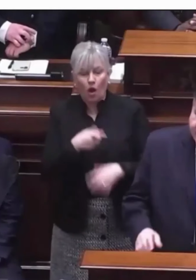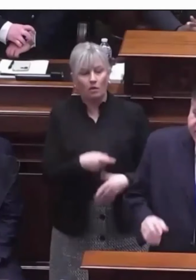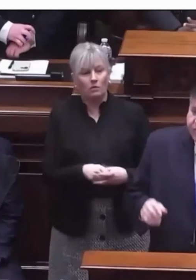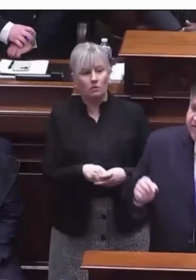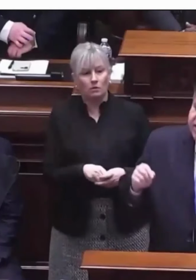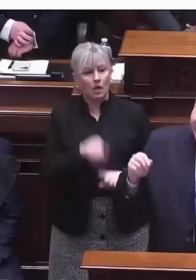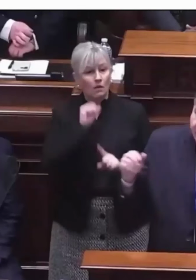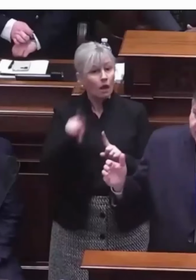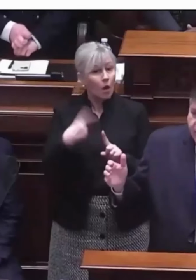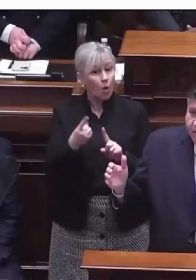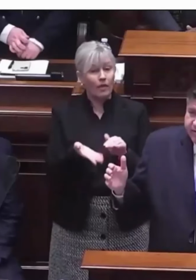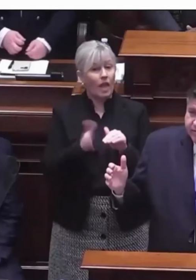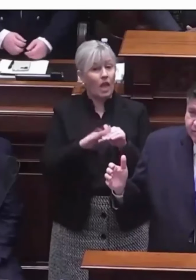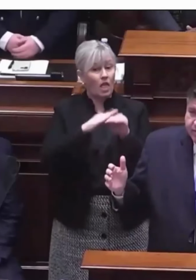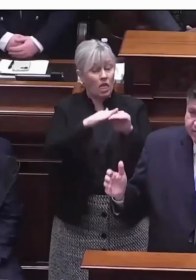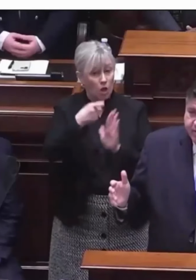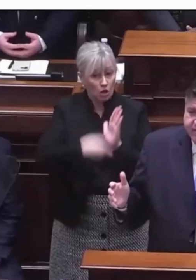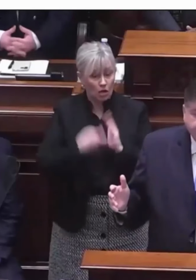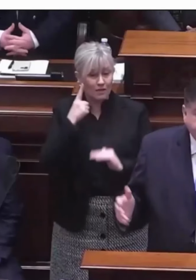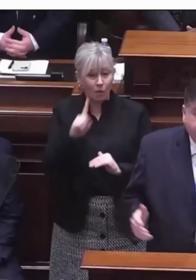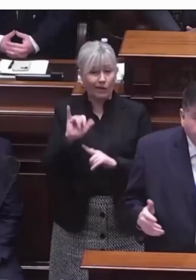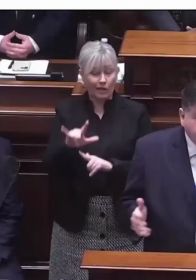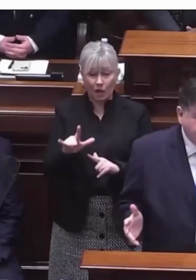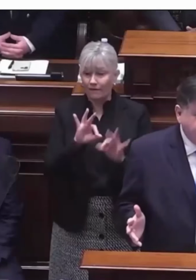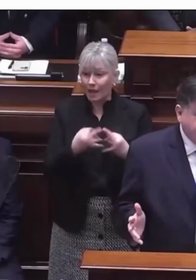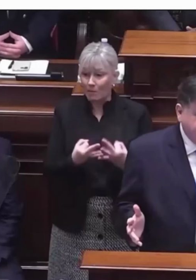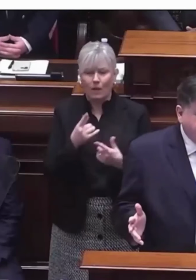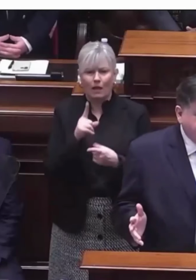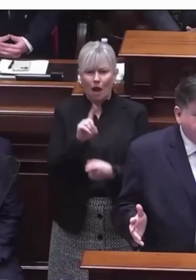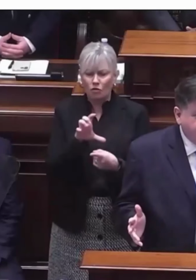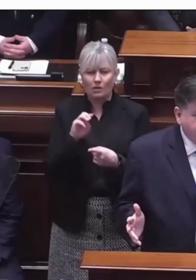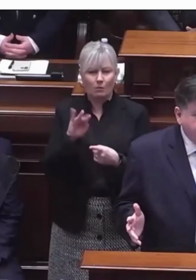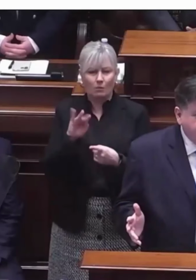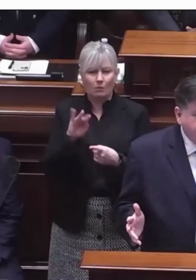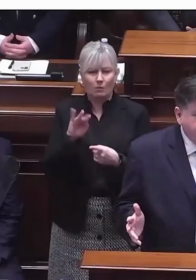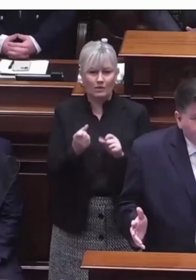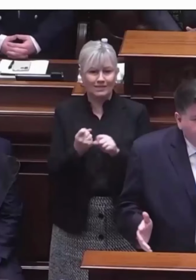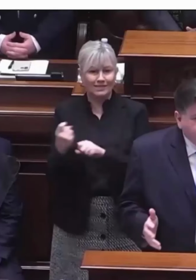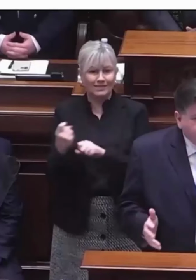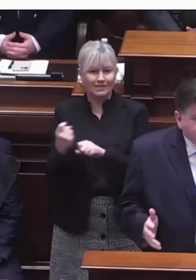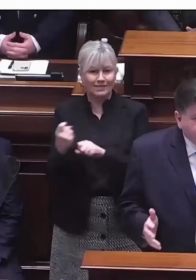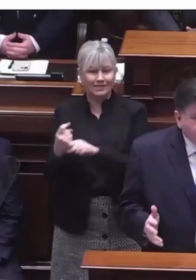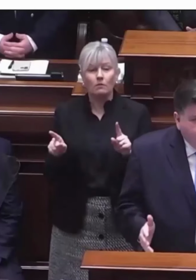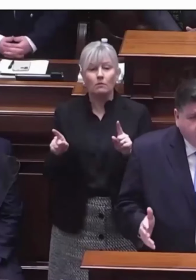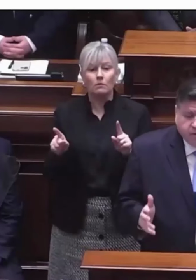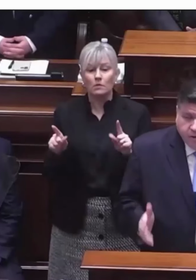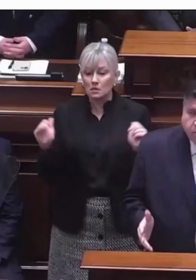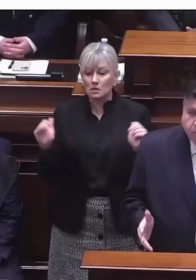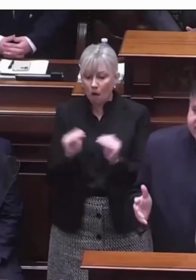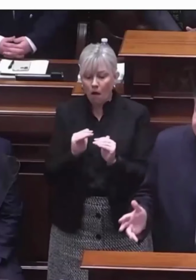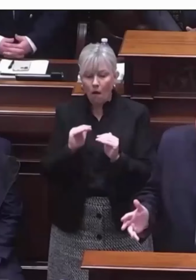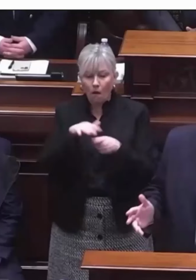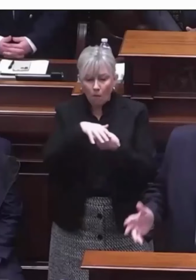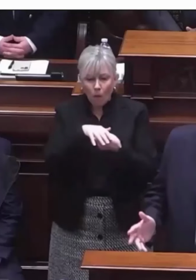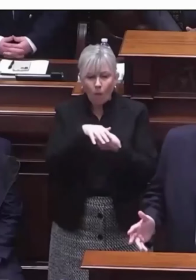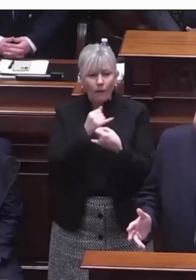Not only are they driving up healthcare costs for Illinois families by hundreds of millions of dollars per year, but they're also putting small,